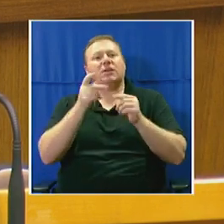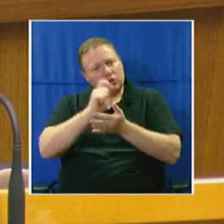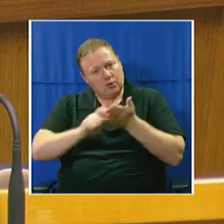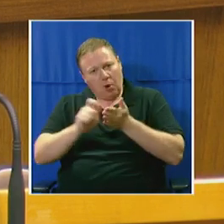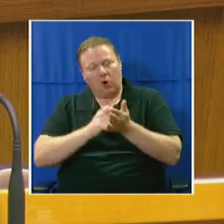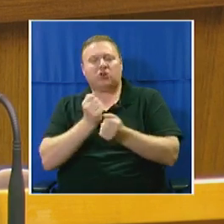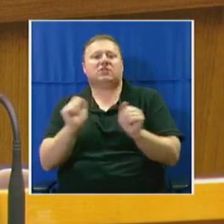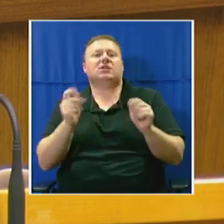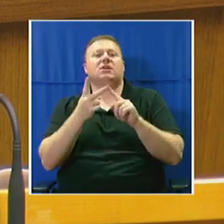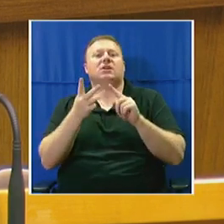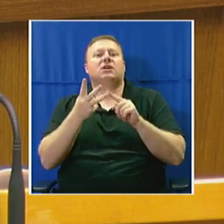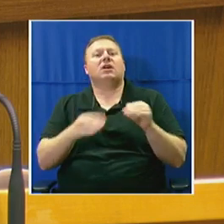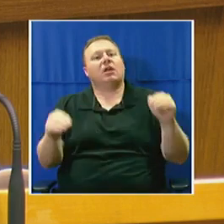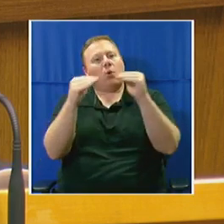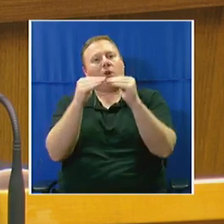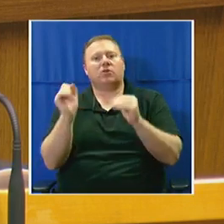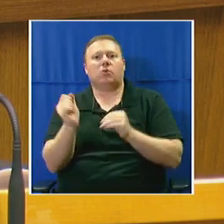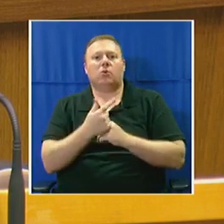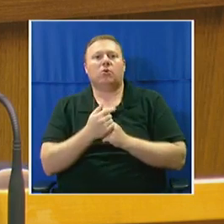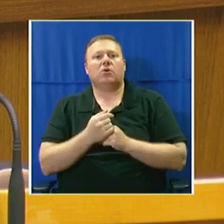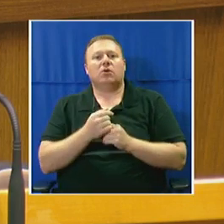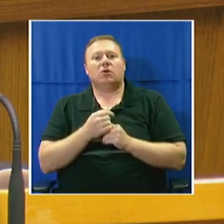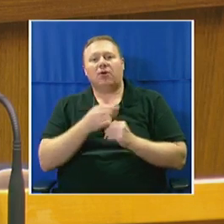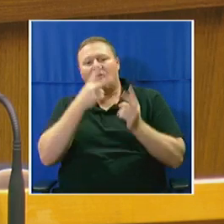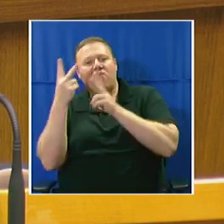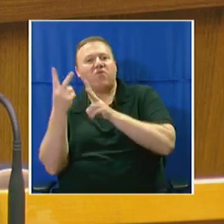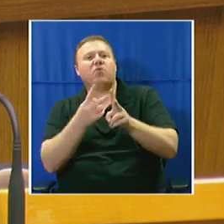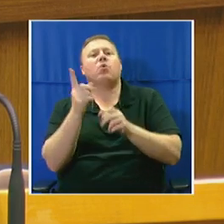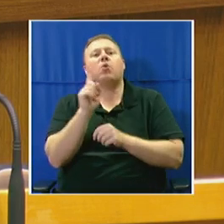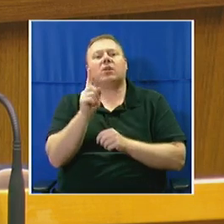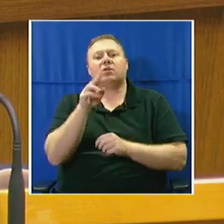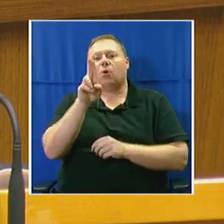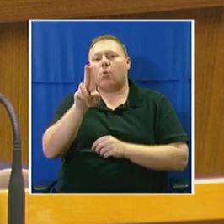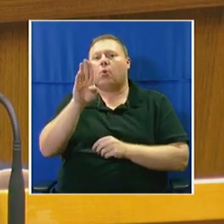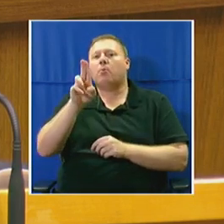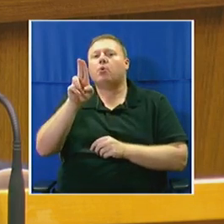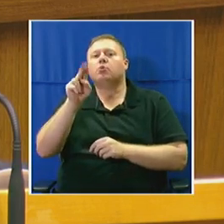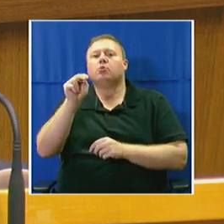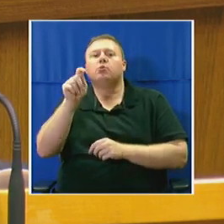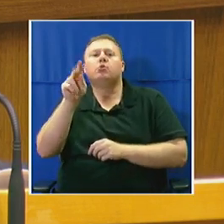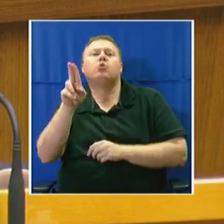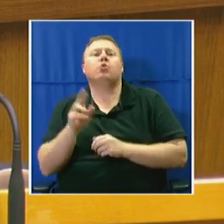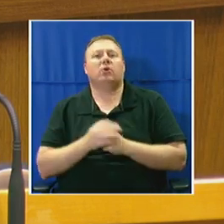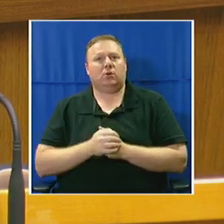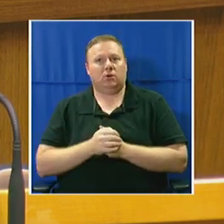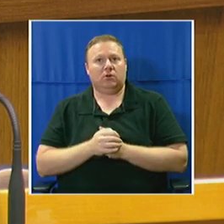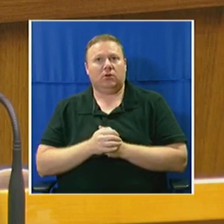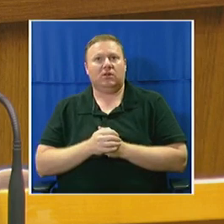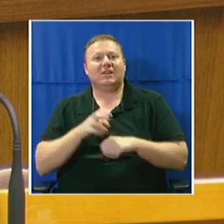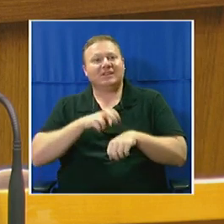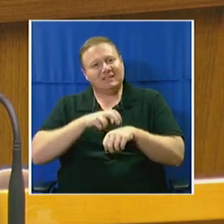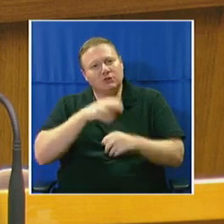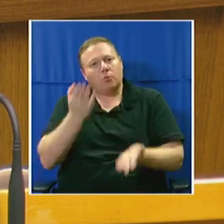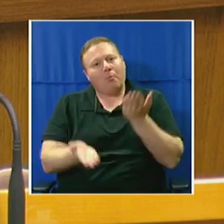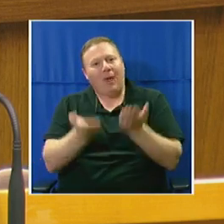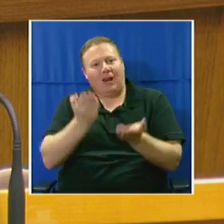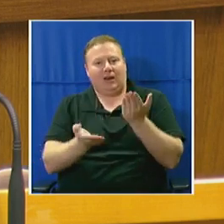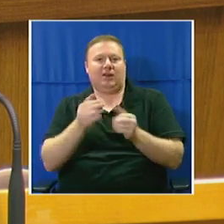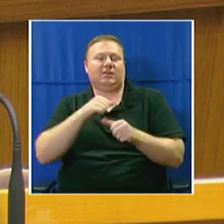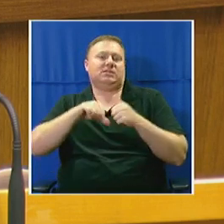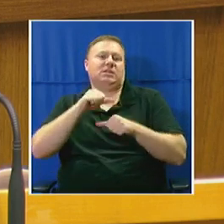be part of a new nation and international identity however this revival must be rooted in a way that is based on